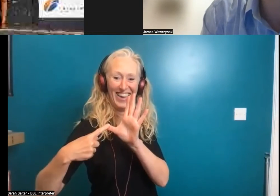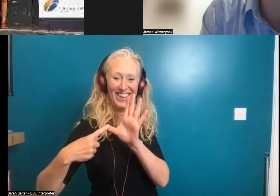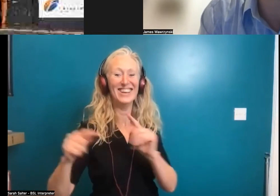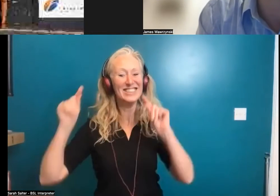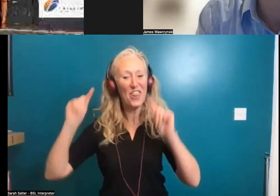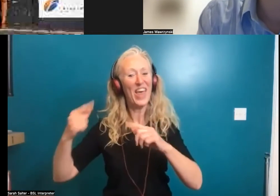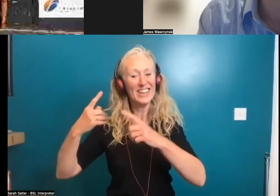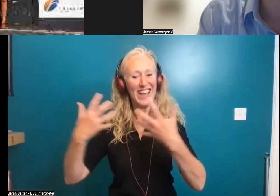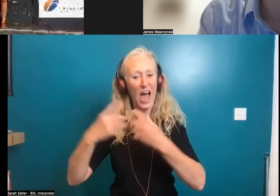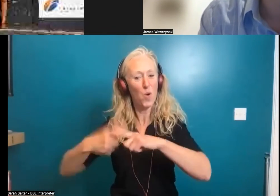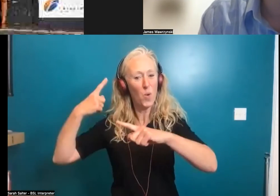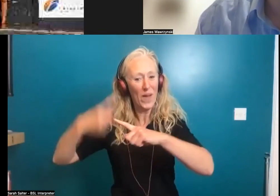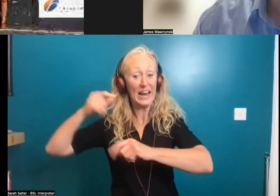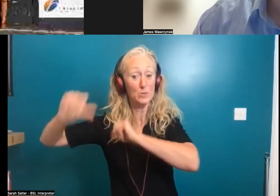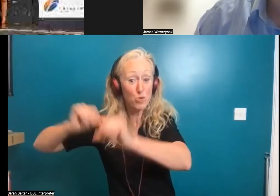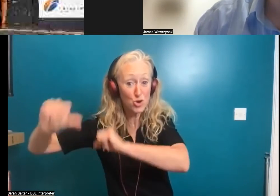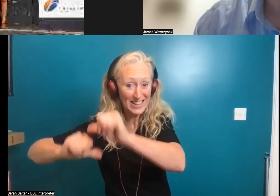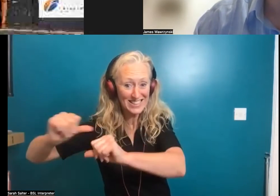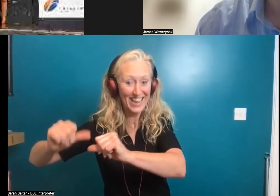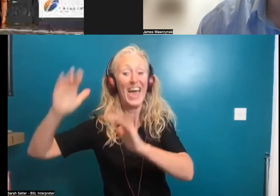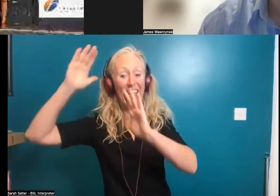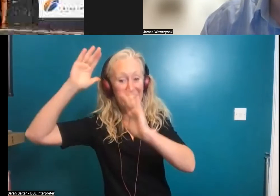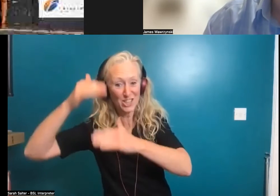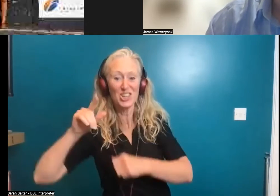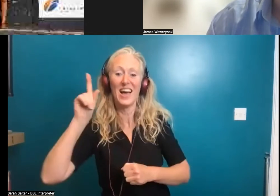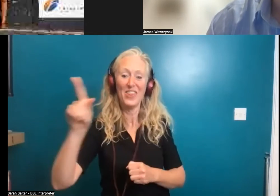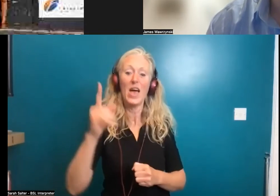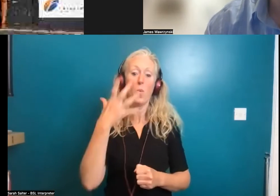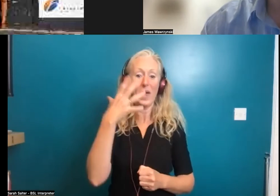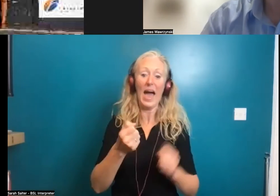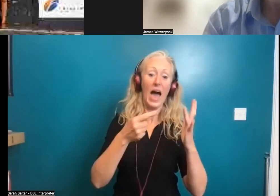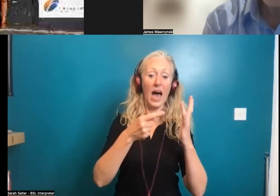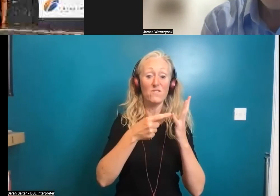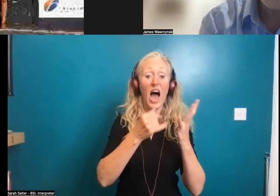in USH2A. So that's a little bit confusing with the terminology there, but